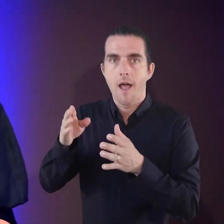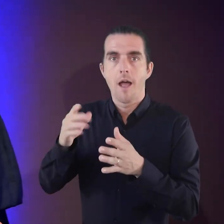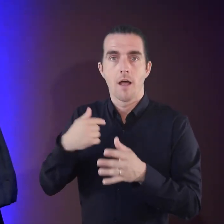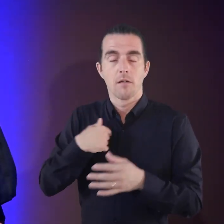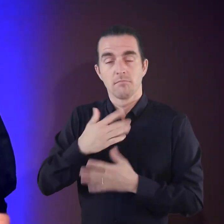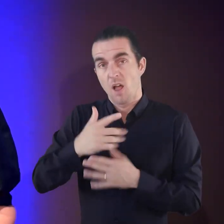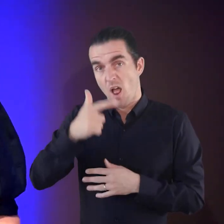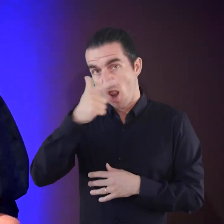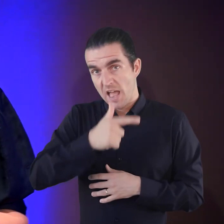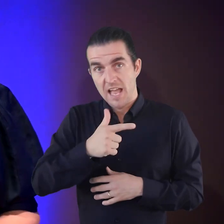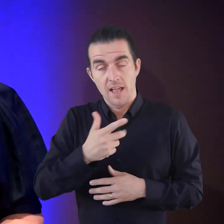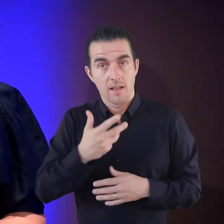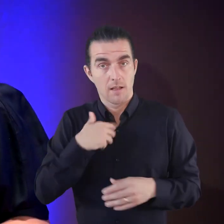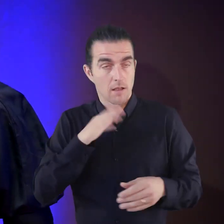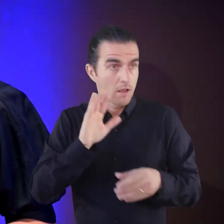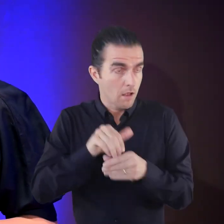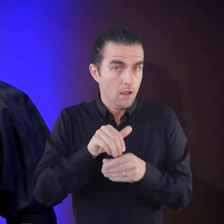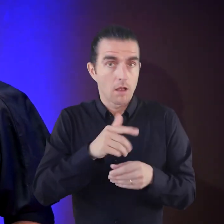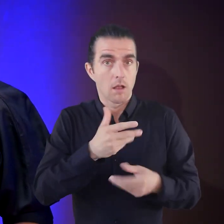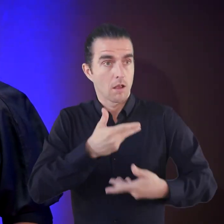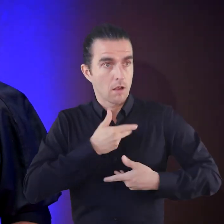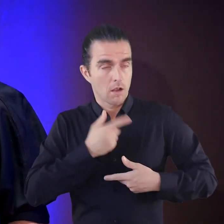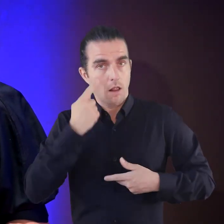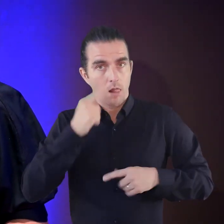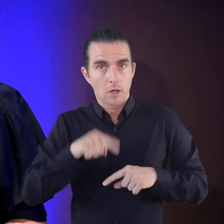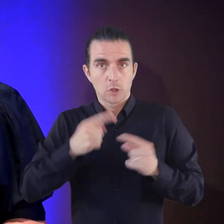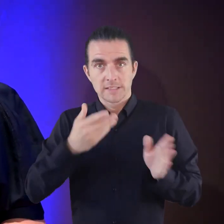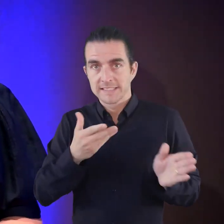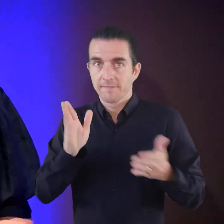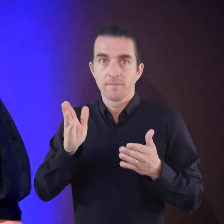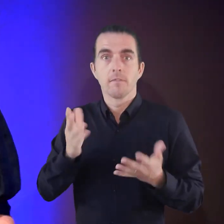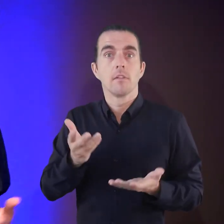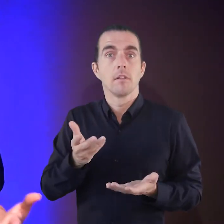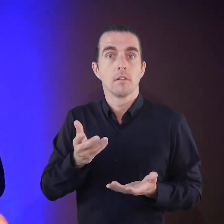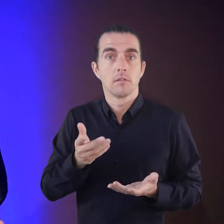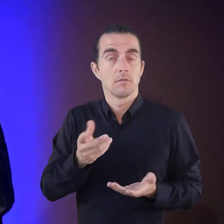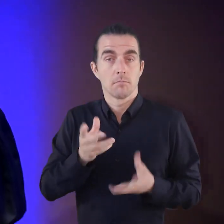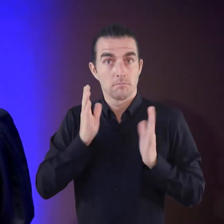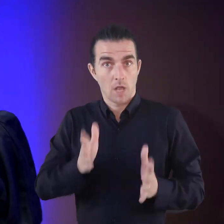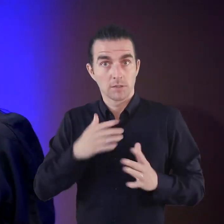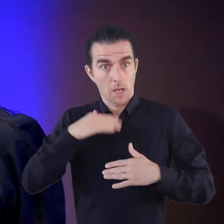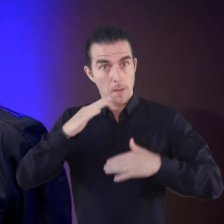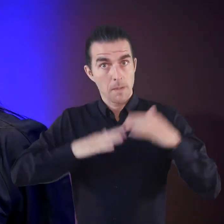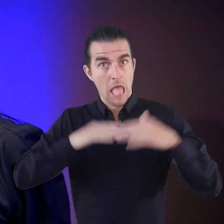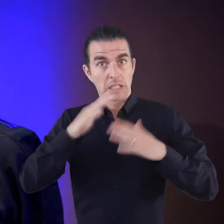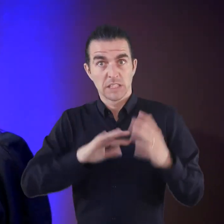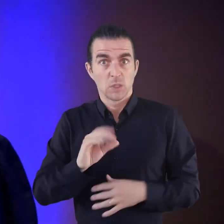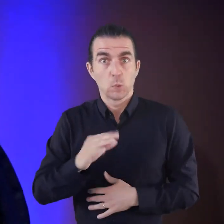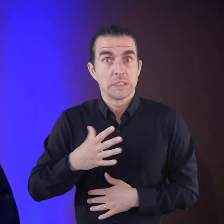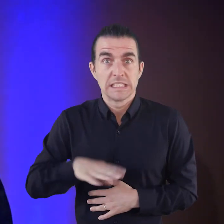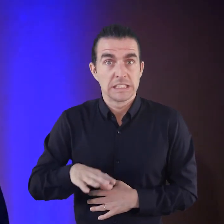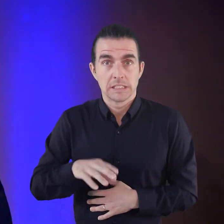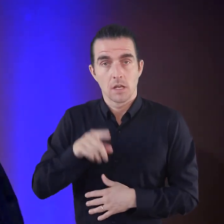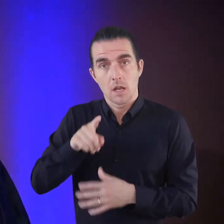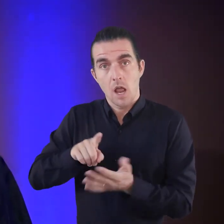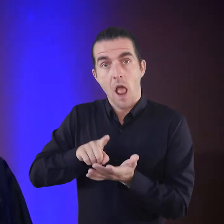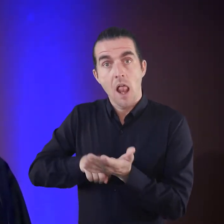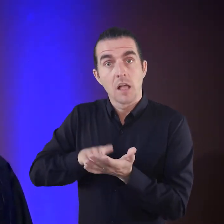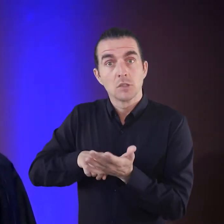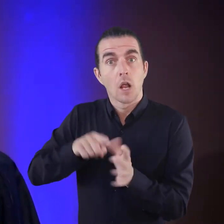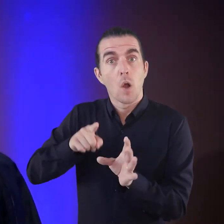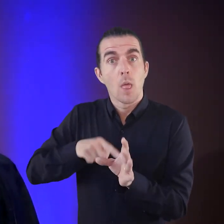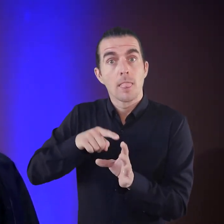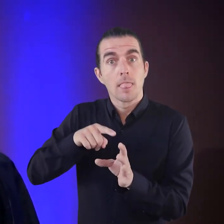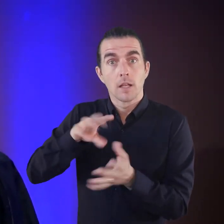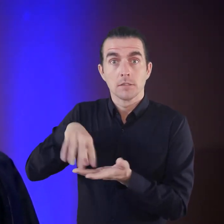voice, but you don't need the building if there's not one. It wasn't the bricks that made Lancaster Youth Centre, it was the people